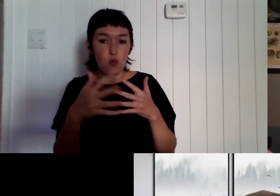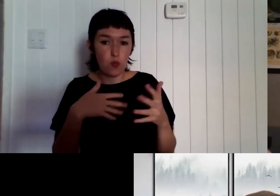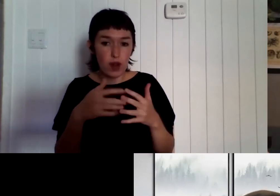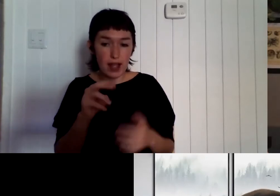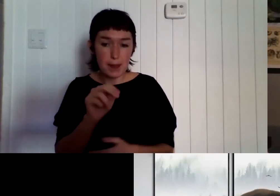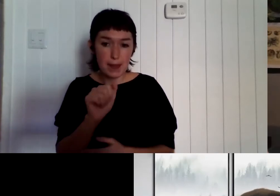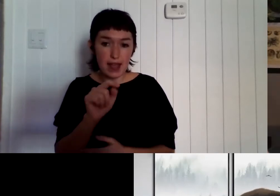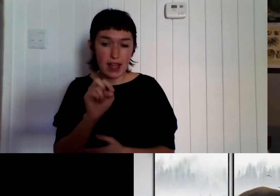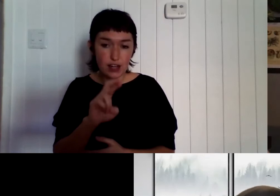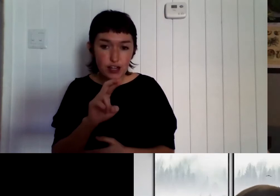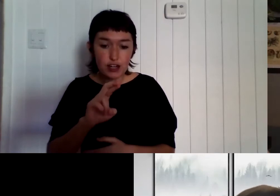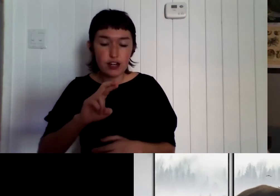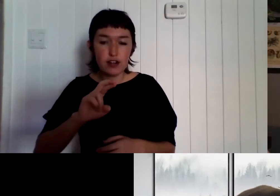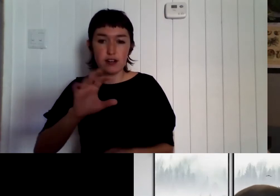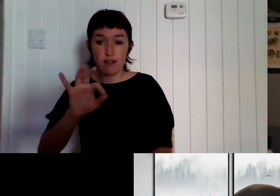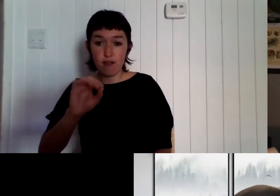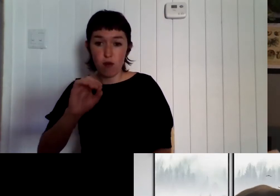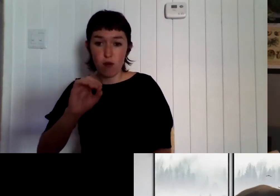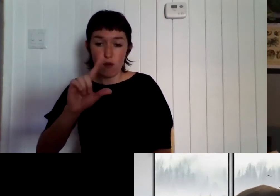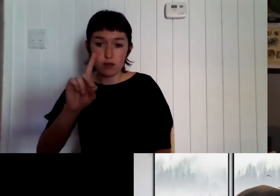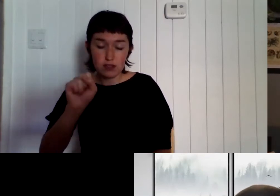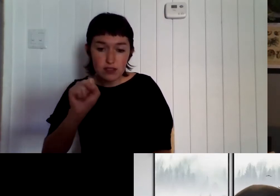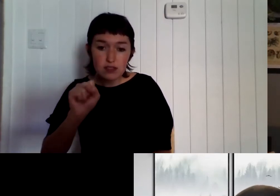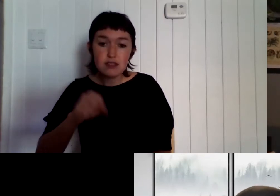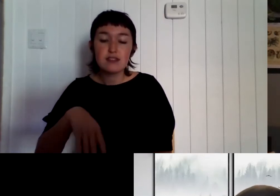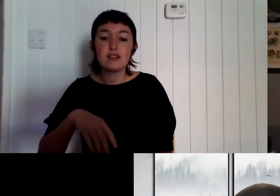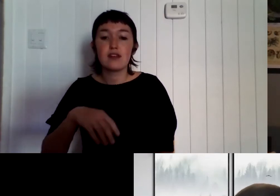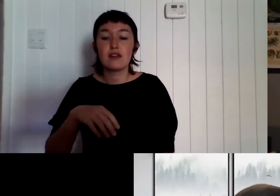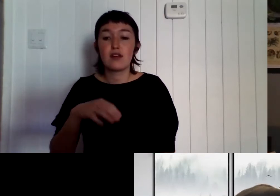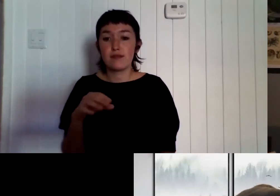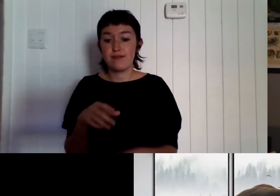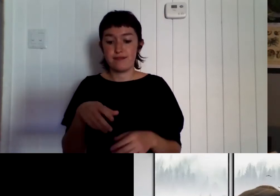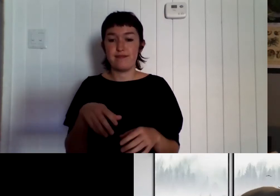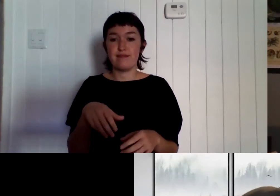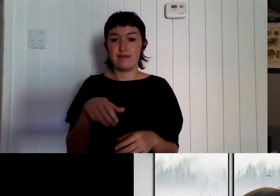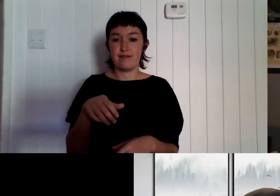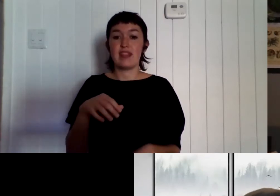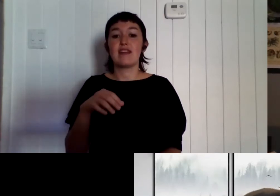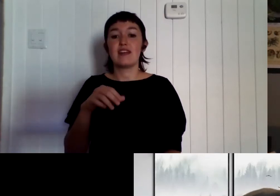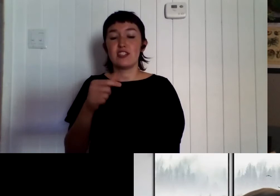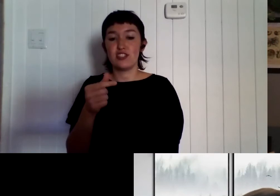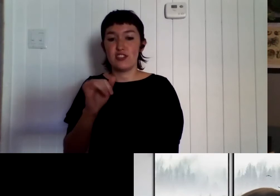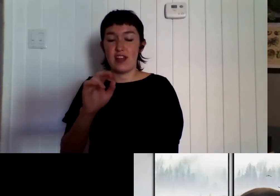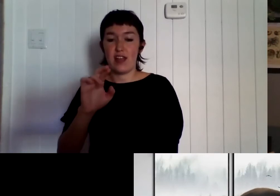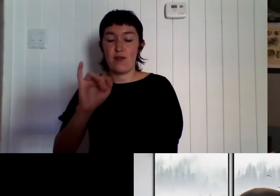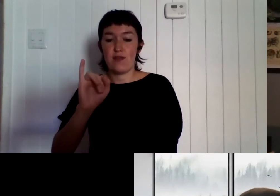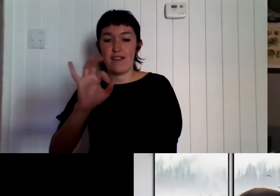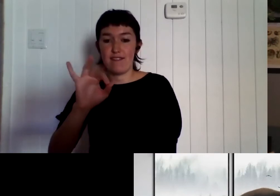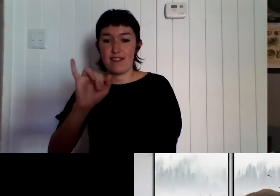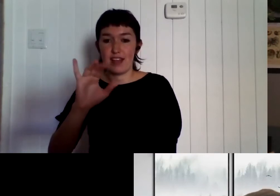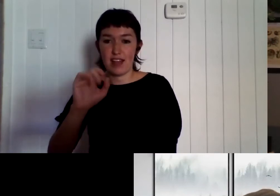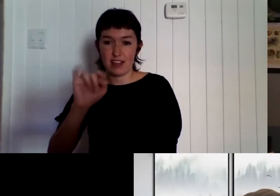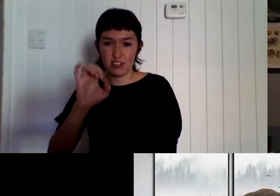It's the outside of it is called the cortex. Cortical folding is called gyrification. And